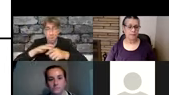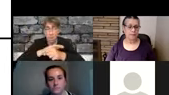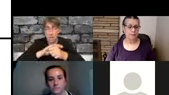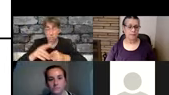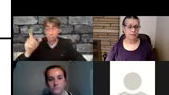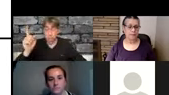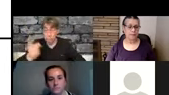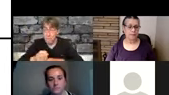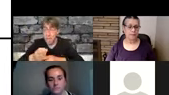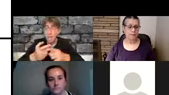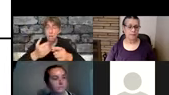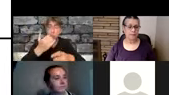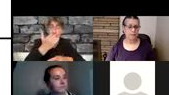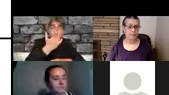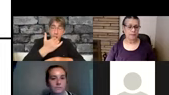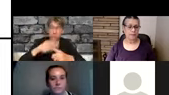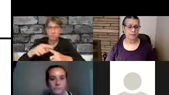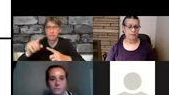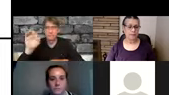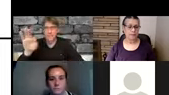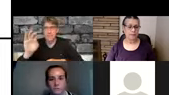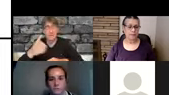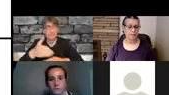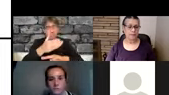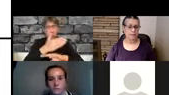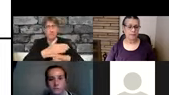differently? Are there types of